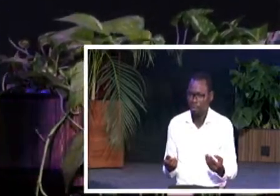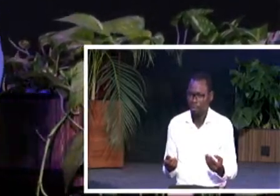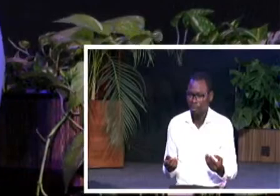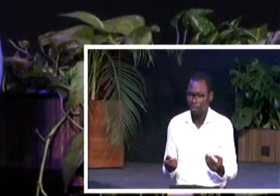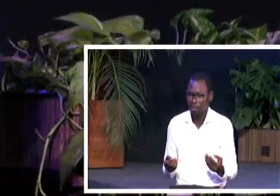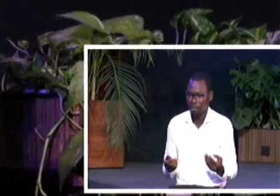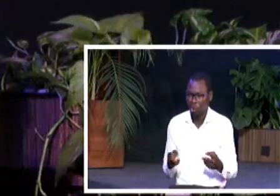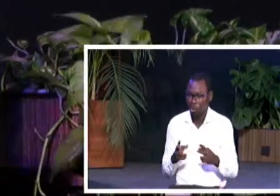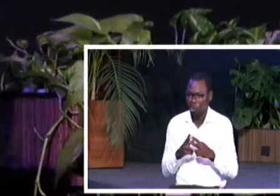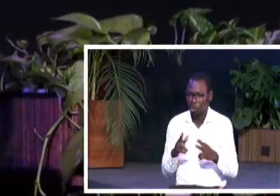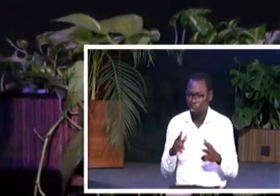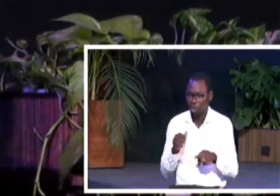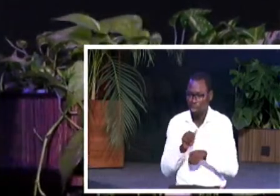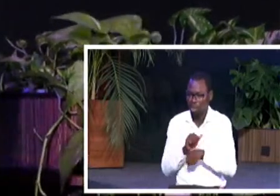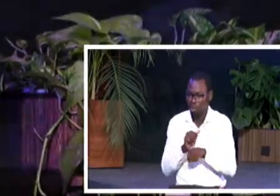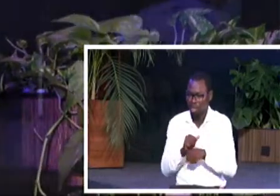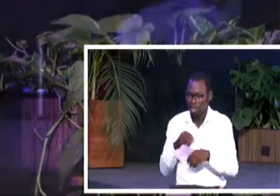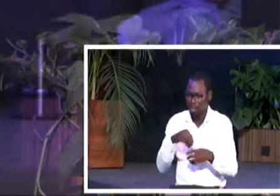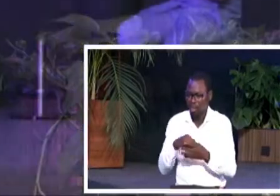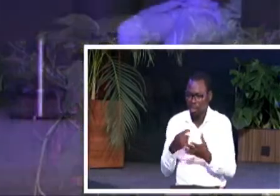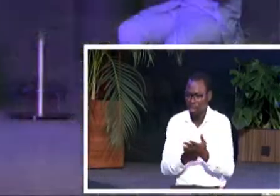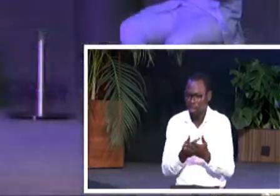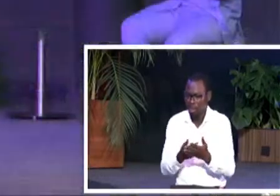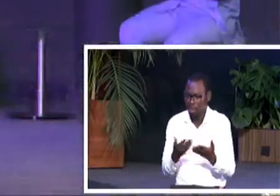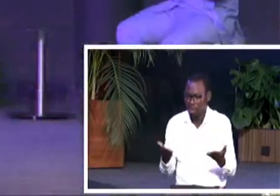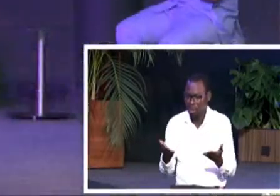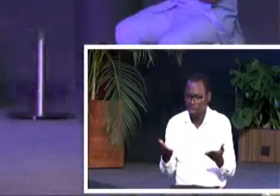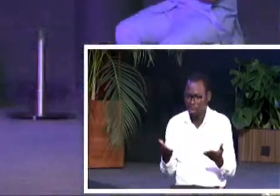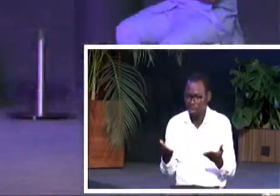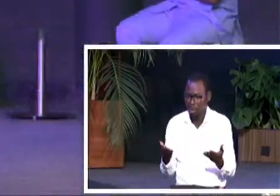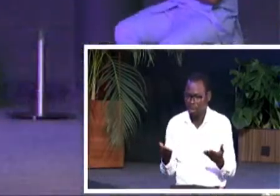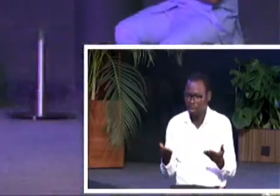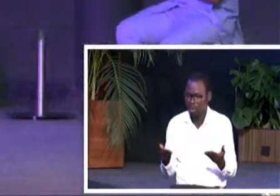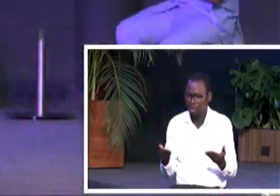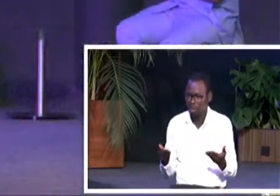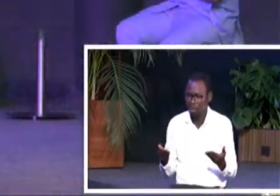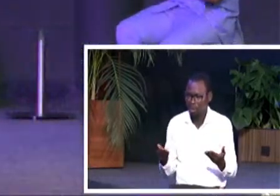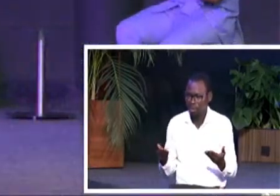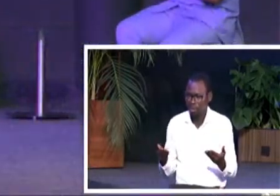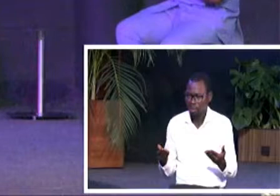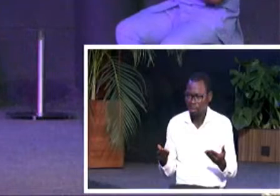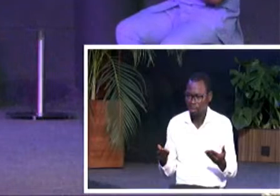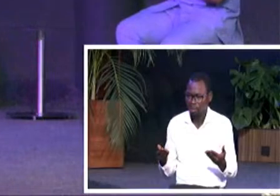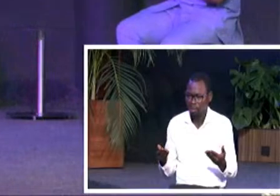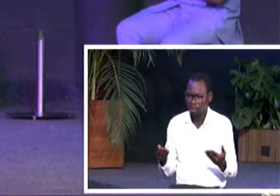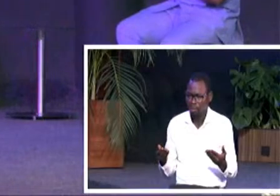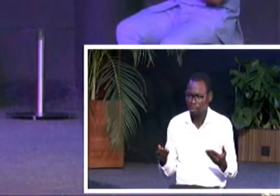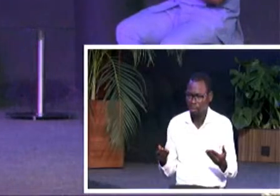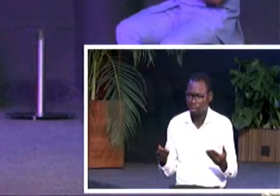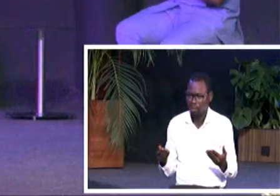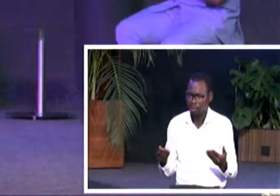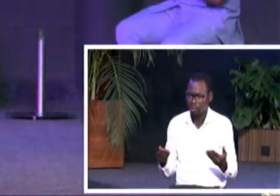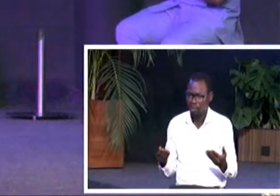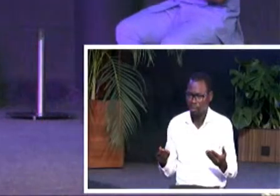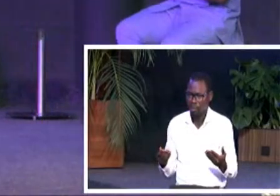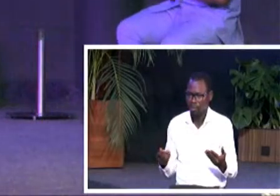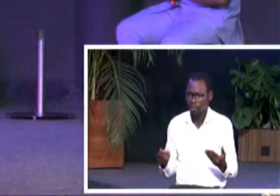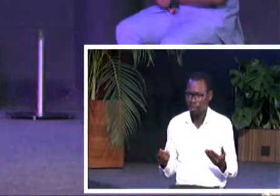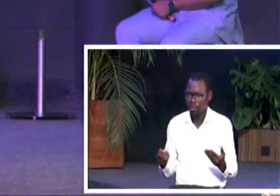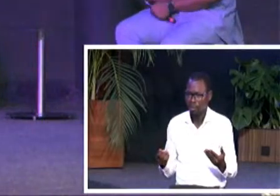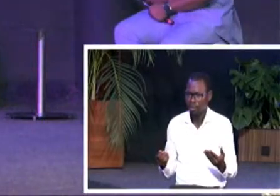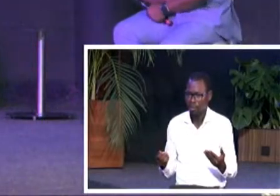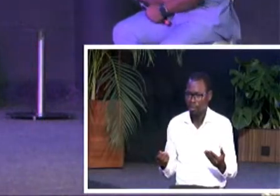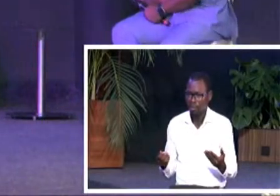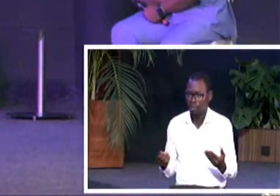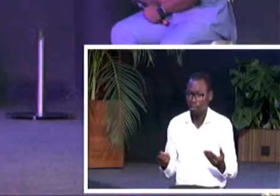are Ghana related. When I'm about to close, I'm going to ask you, how does a parent do career guidance for your child? When you yourself, the parent, the things you're